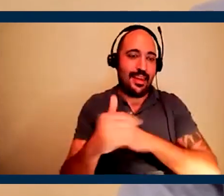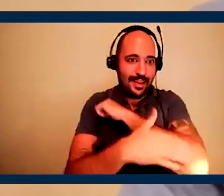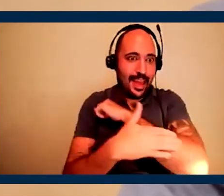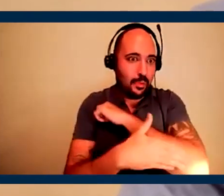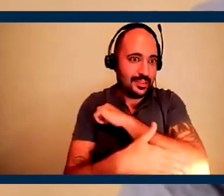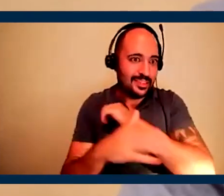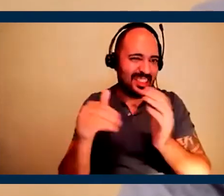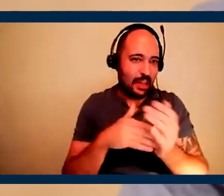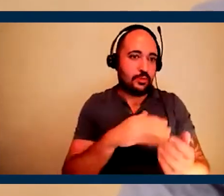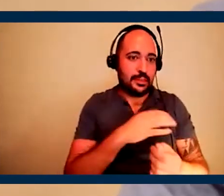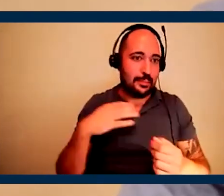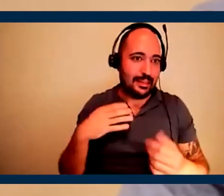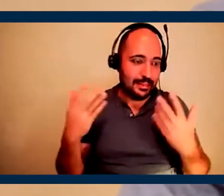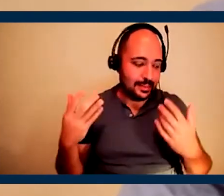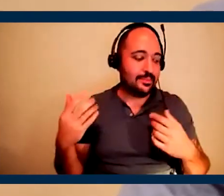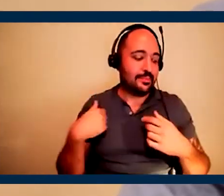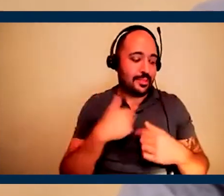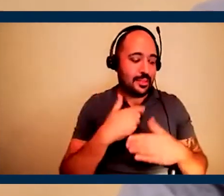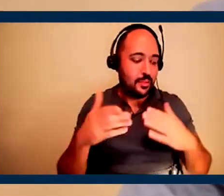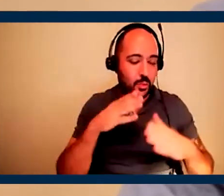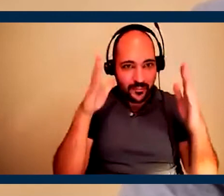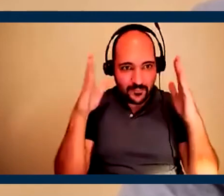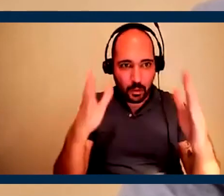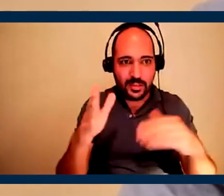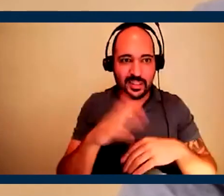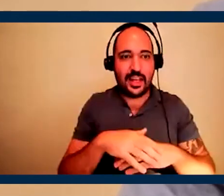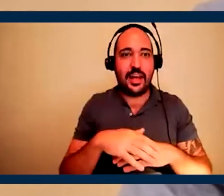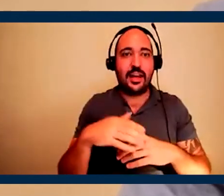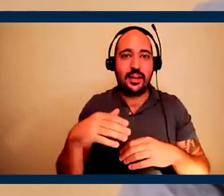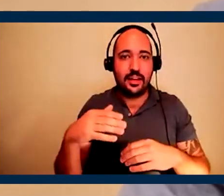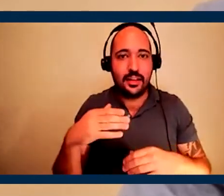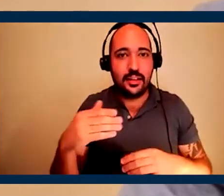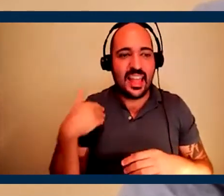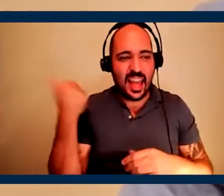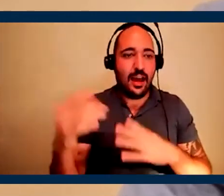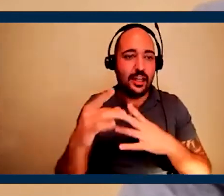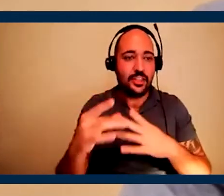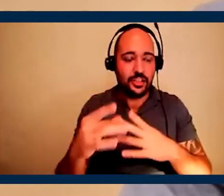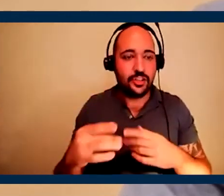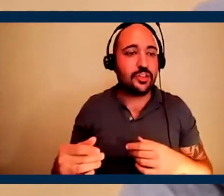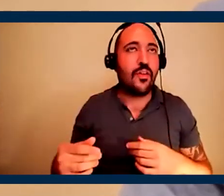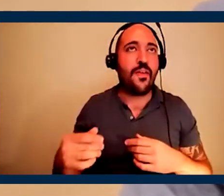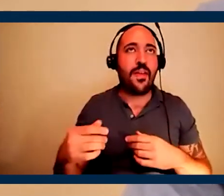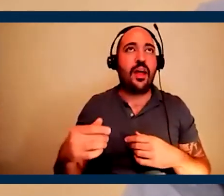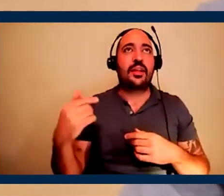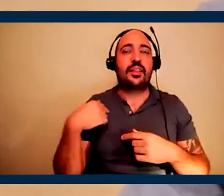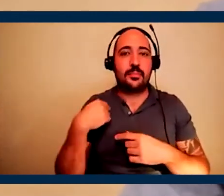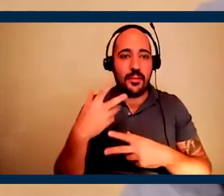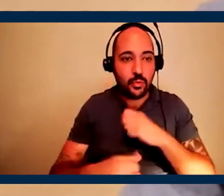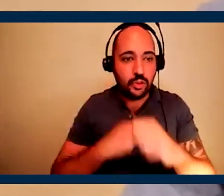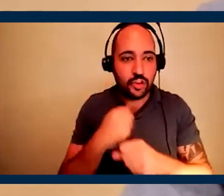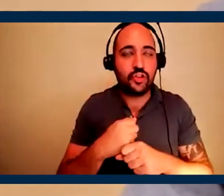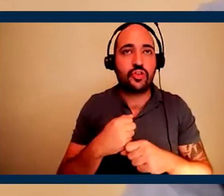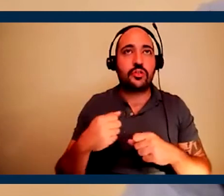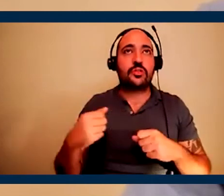are going to be focused on and working with all the young leaders over the next couple of years. I'm